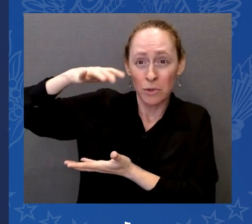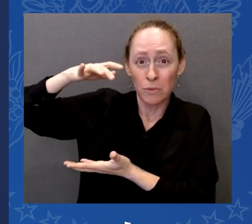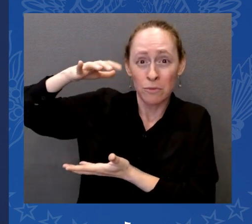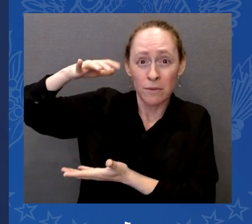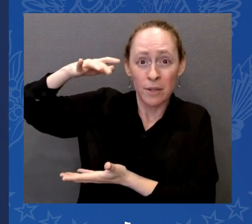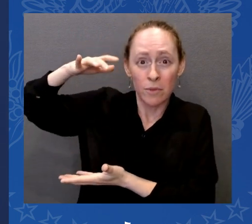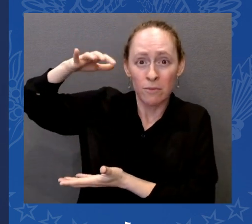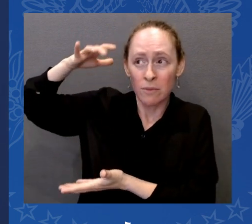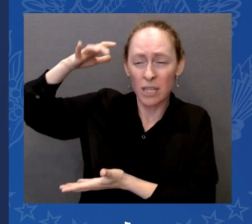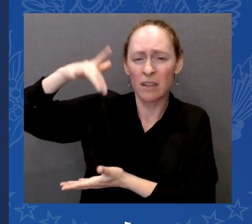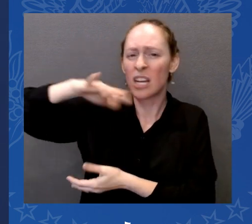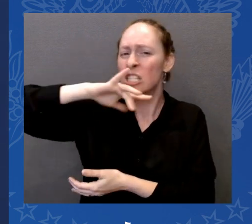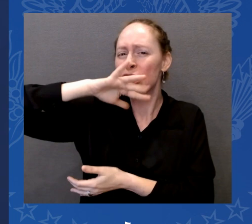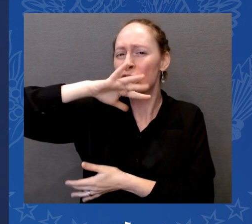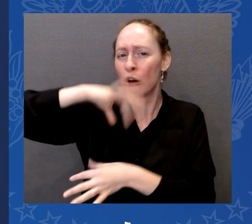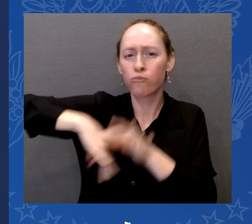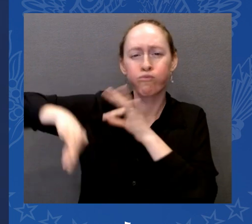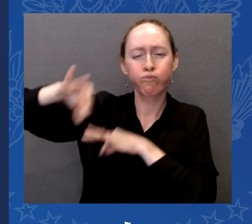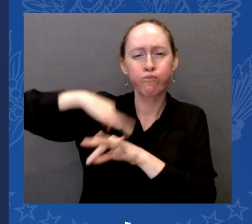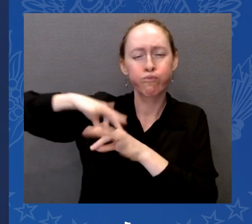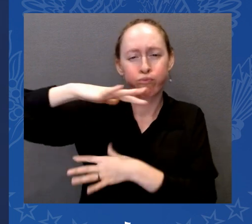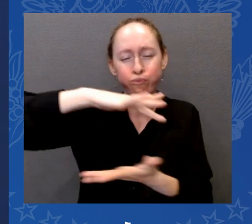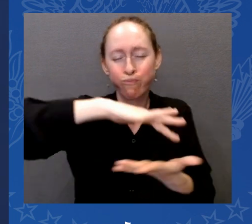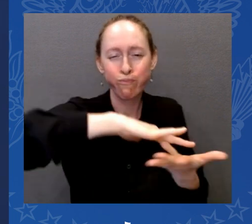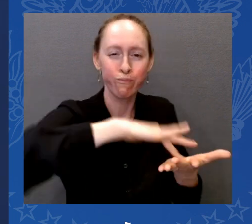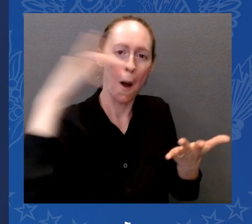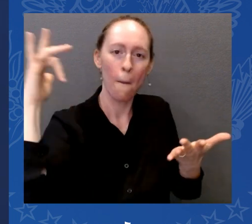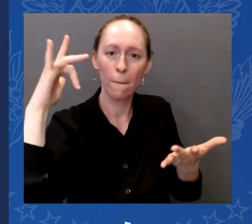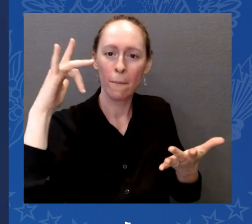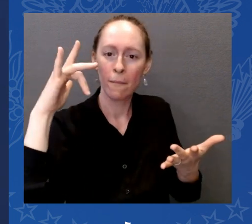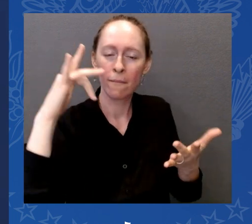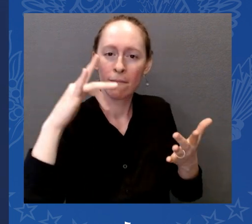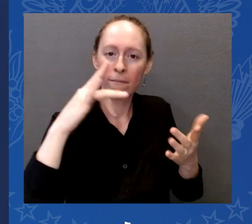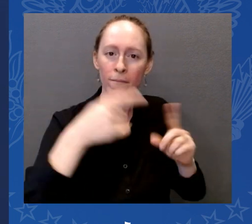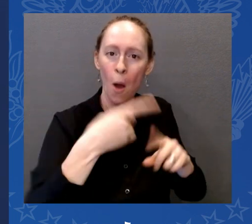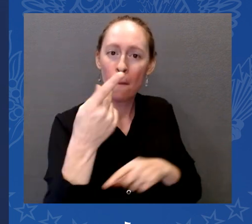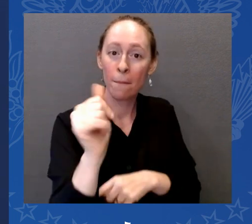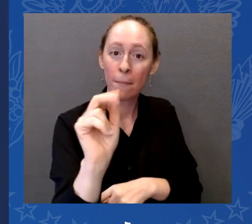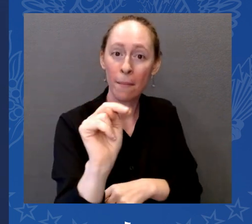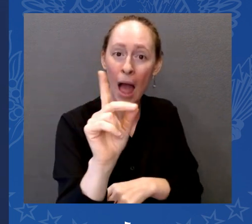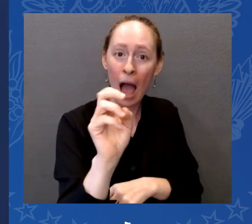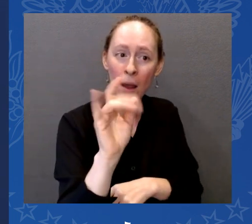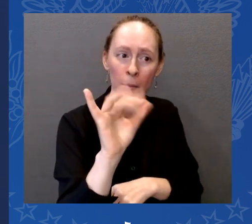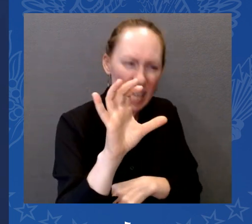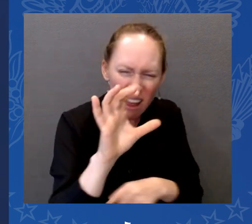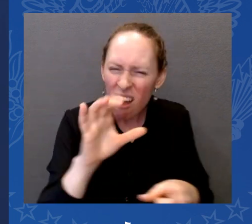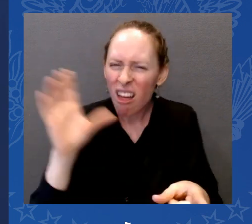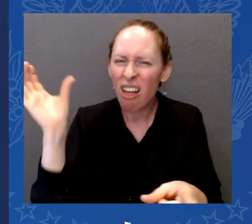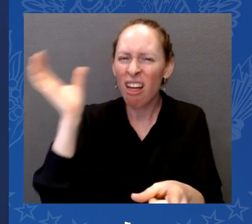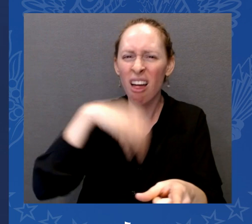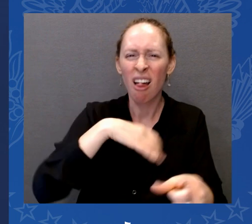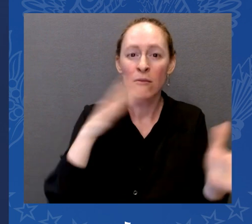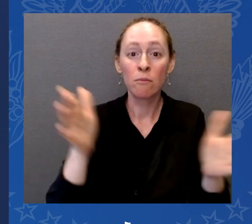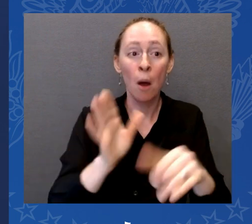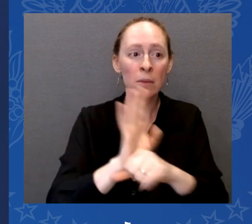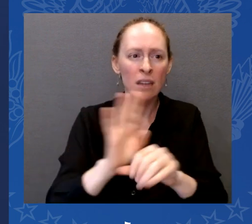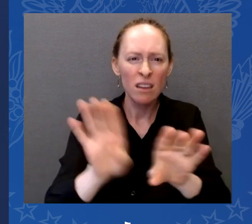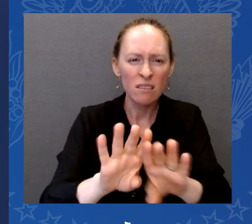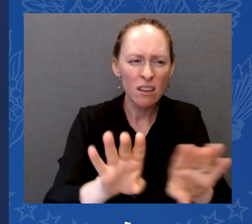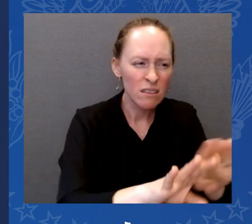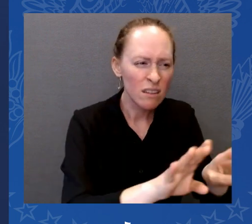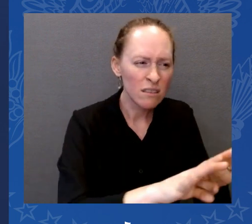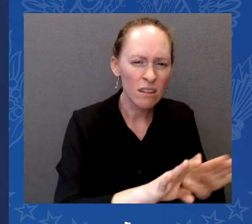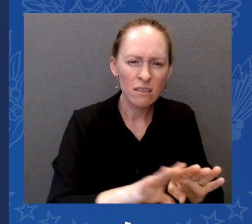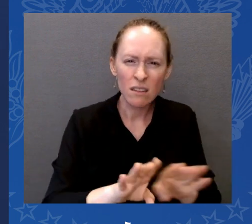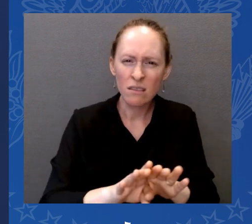in a much better place. 10 million jobs created since we took office, a record for any administration in